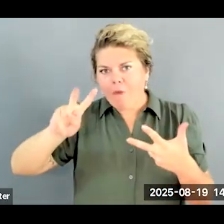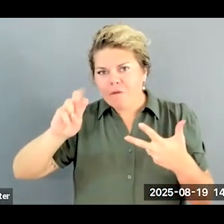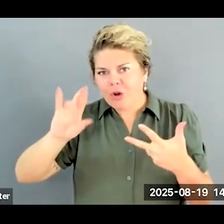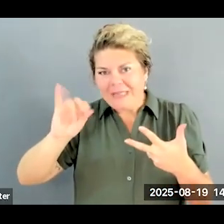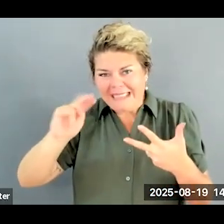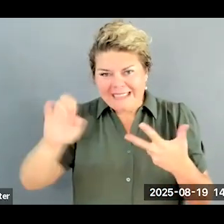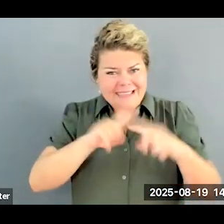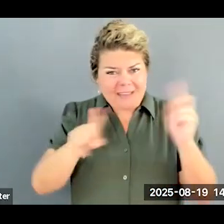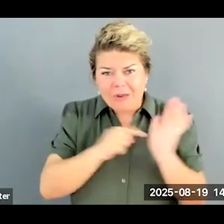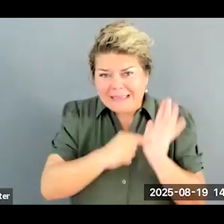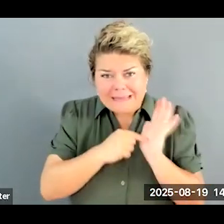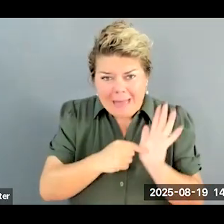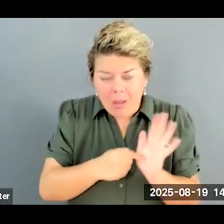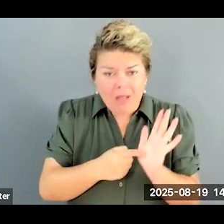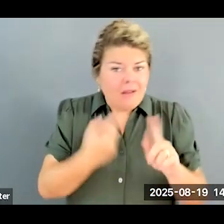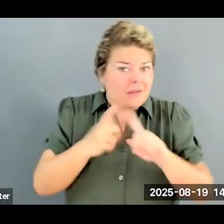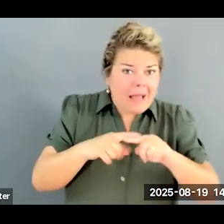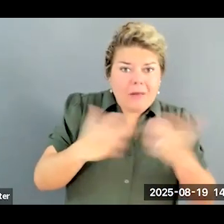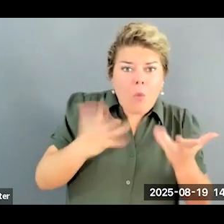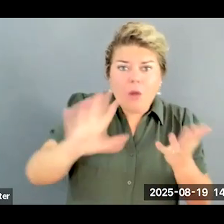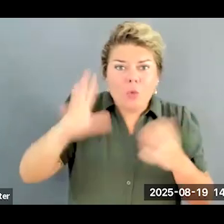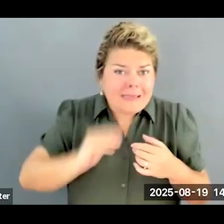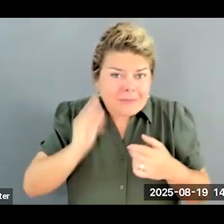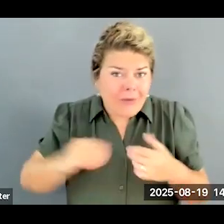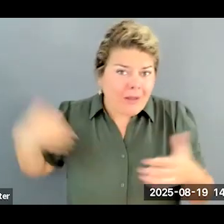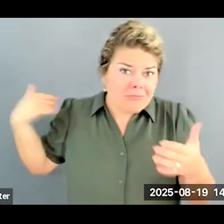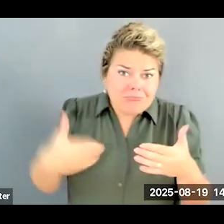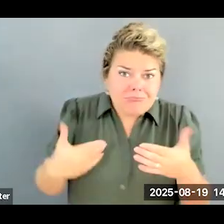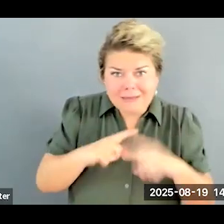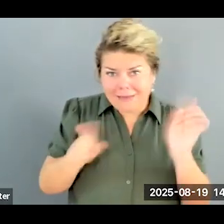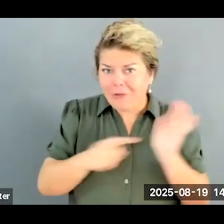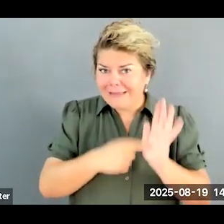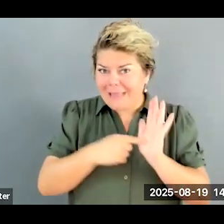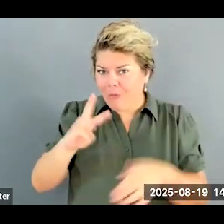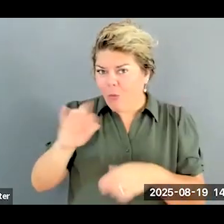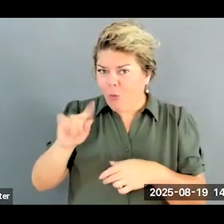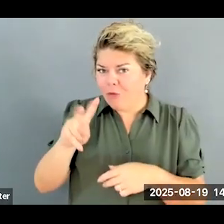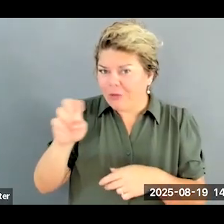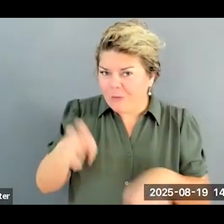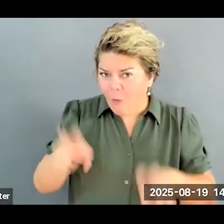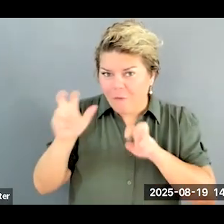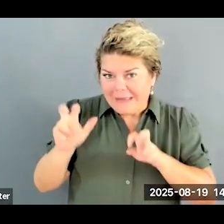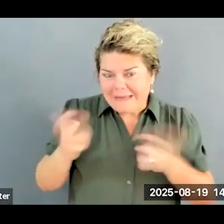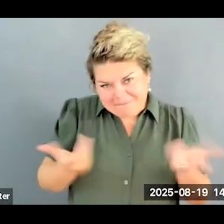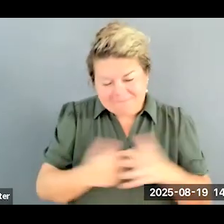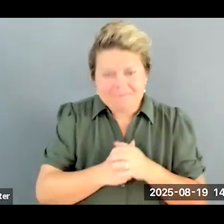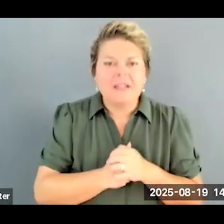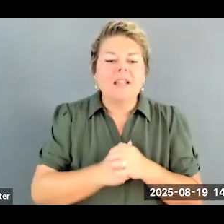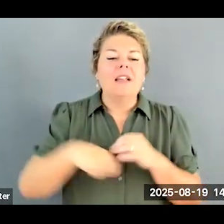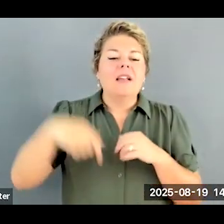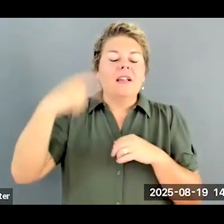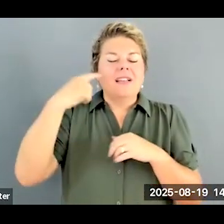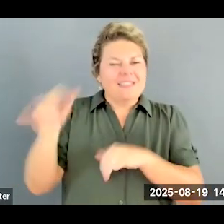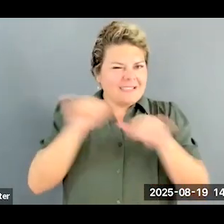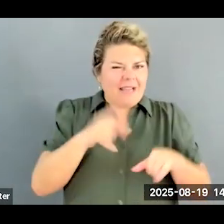on somebody's background, interests, or where they're from. For this one, we do the same thing as the Croc example, and I generally ask